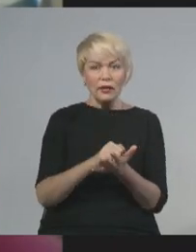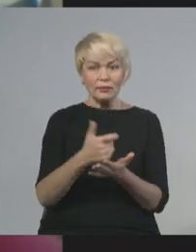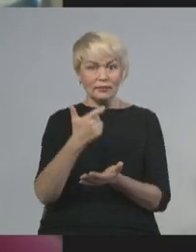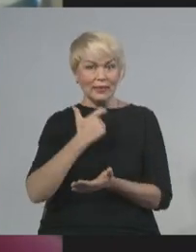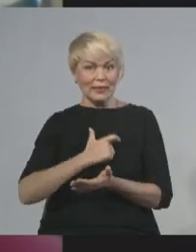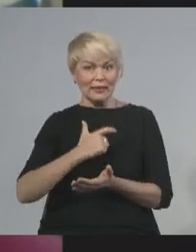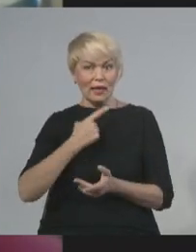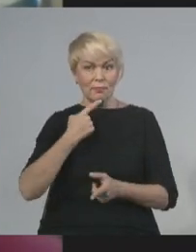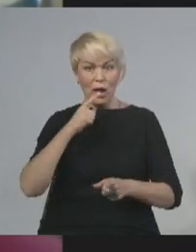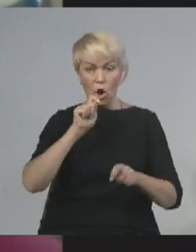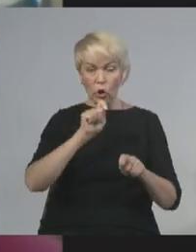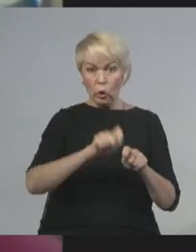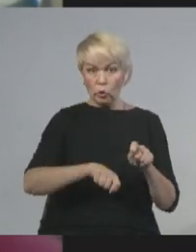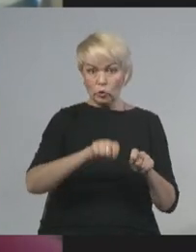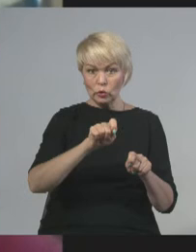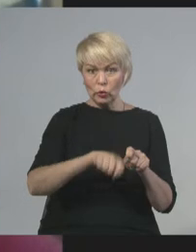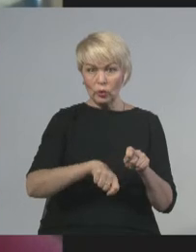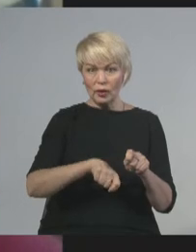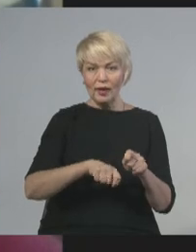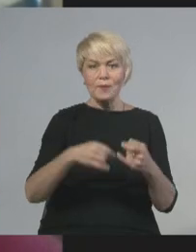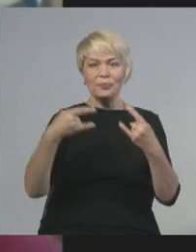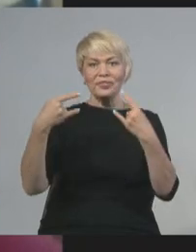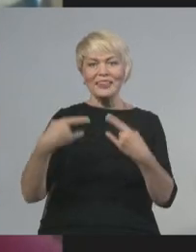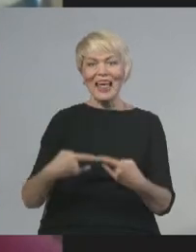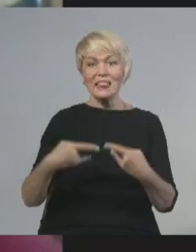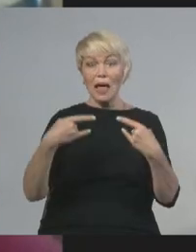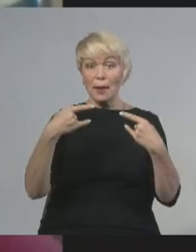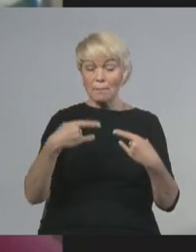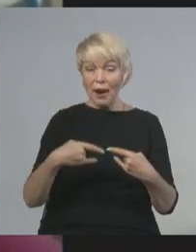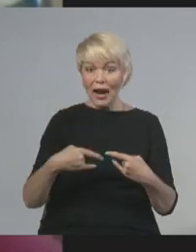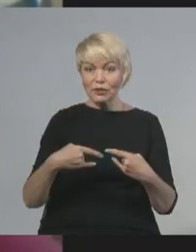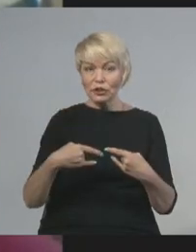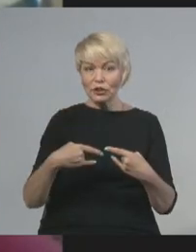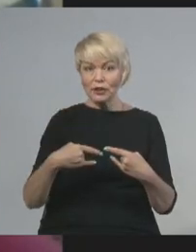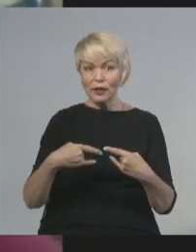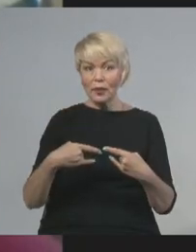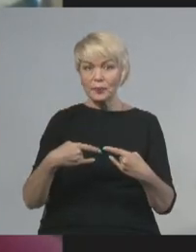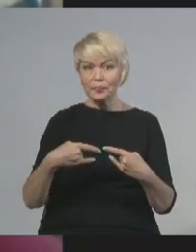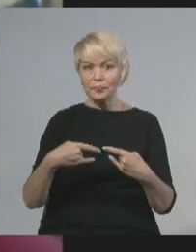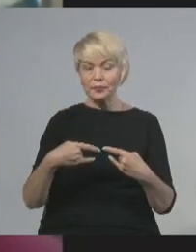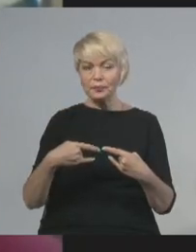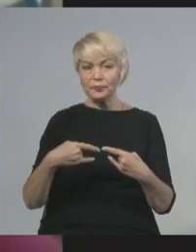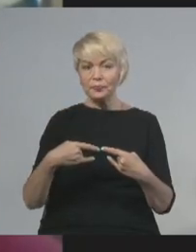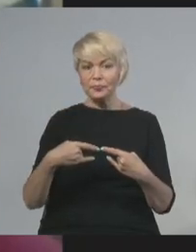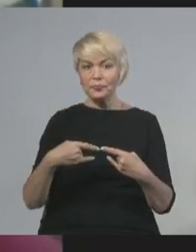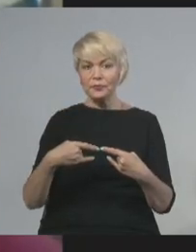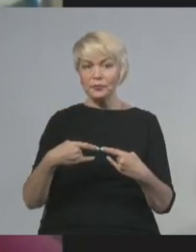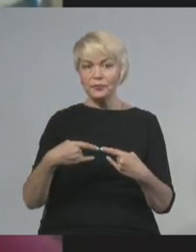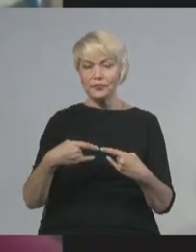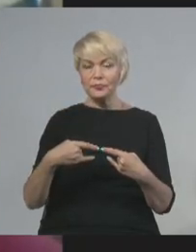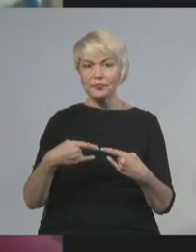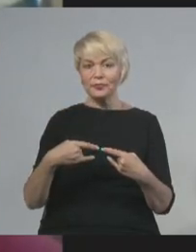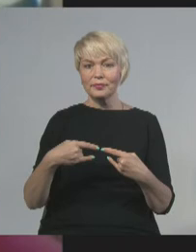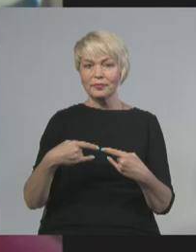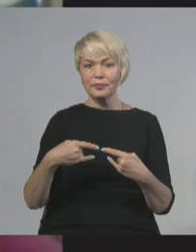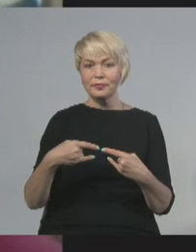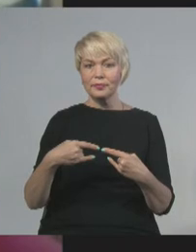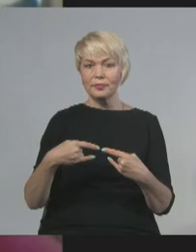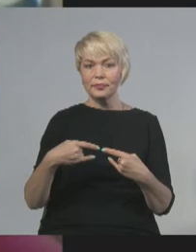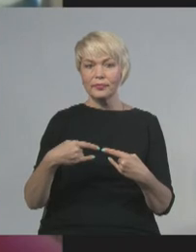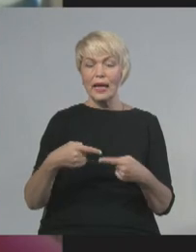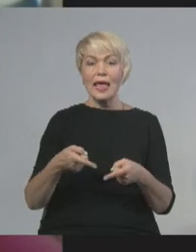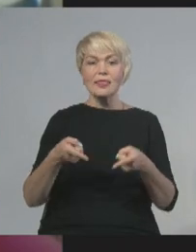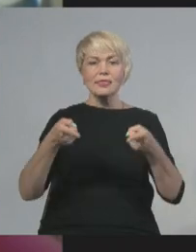um this is a dire situation what is happening in public media in poland um to the point that we cannot call it